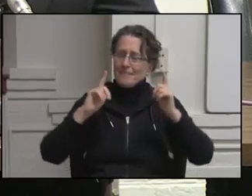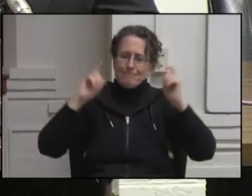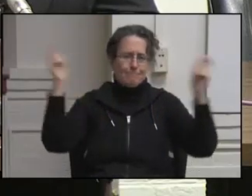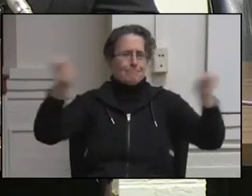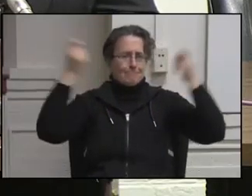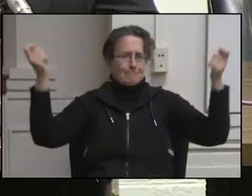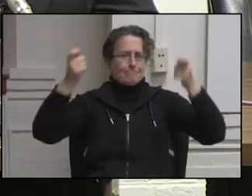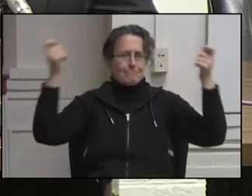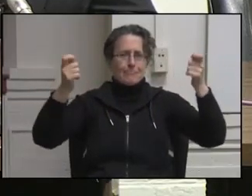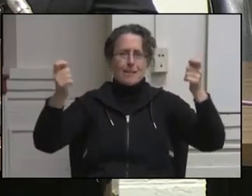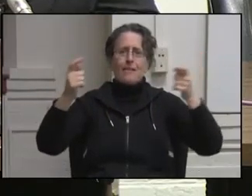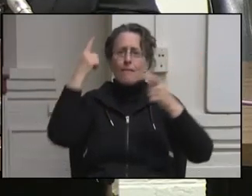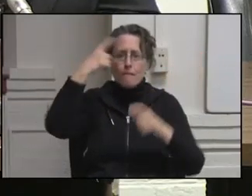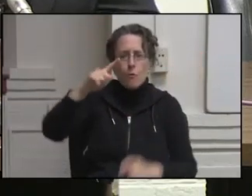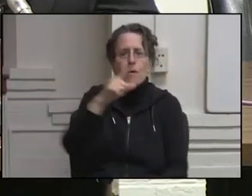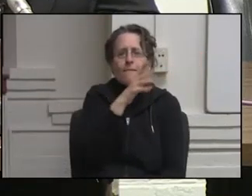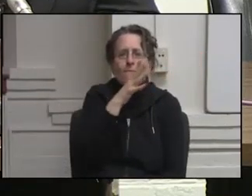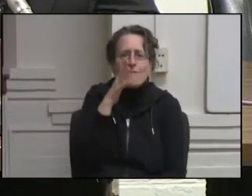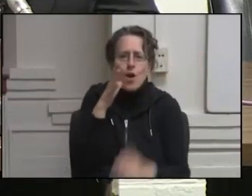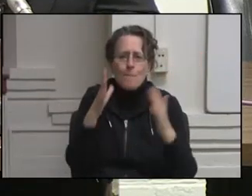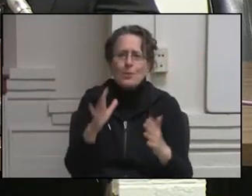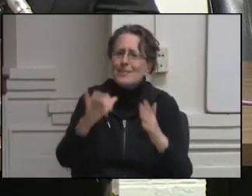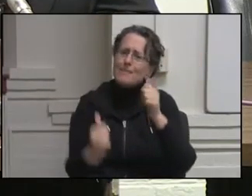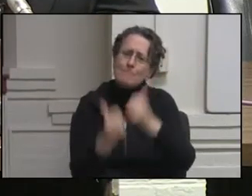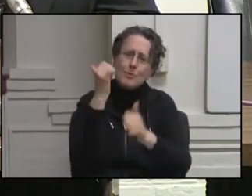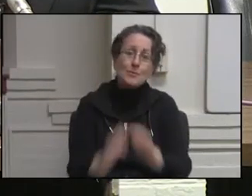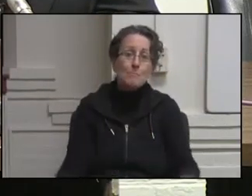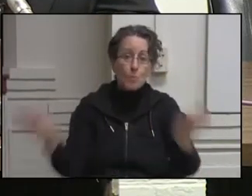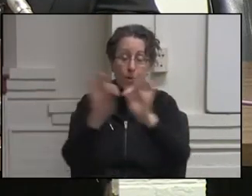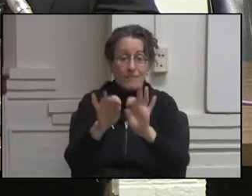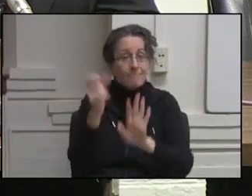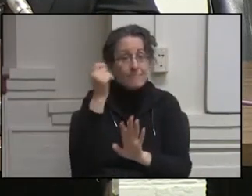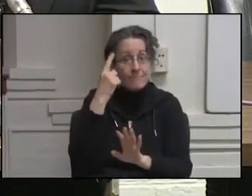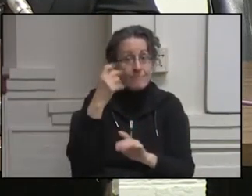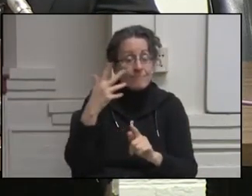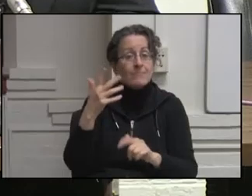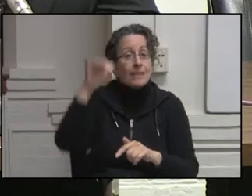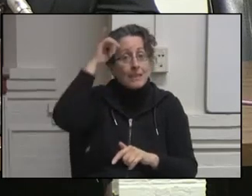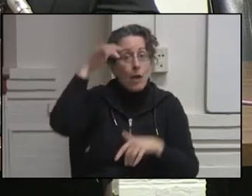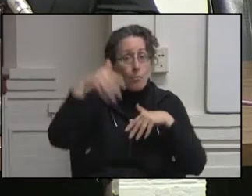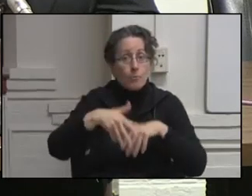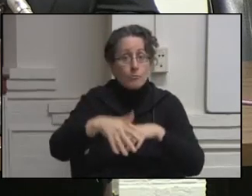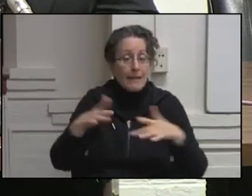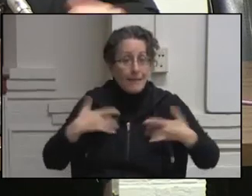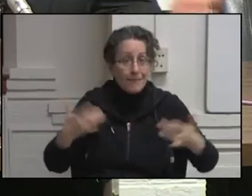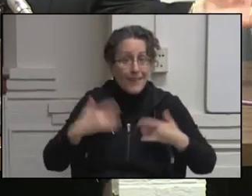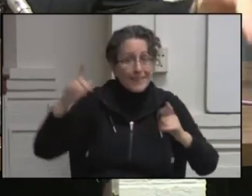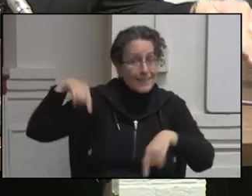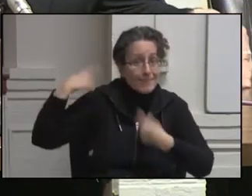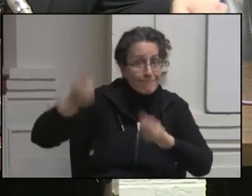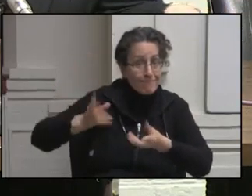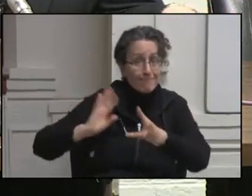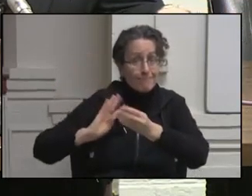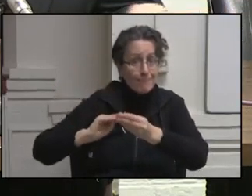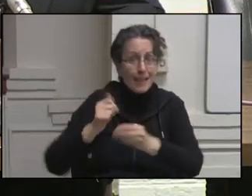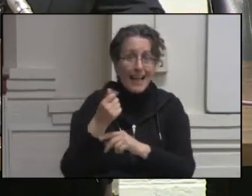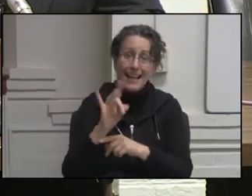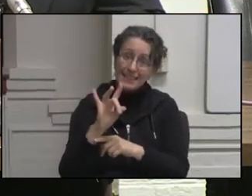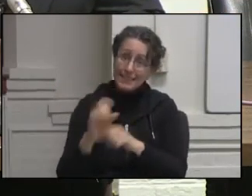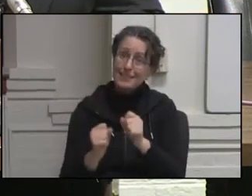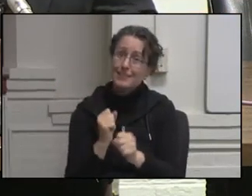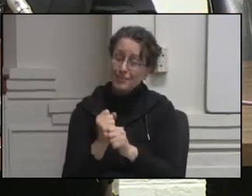to tell you, this is our 18th year. And I usually come out in the very